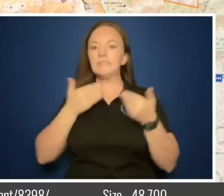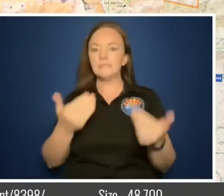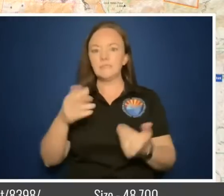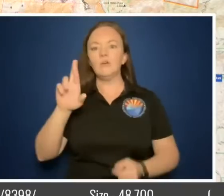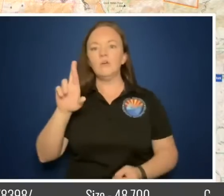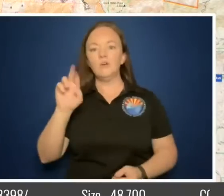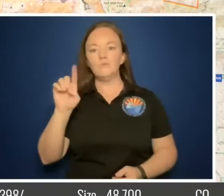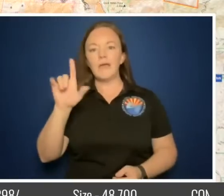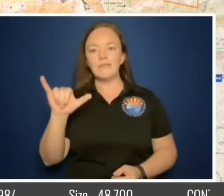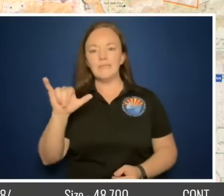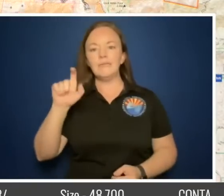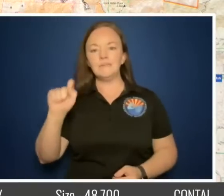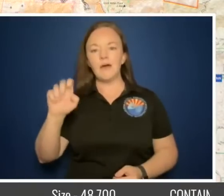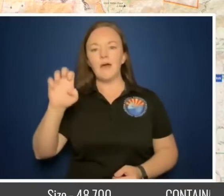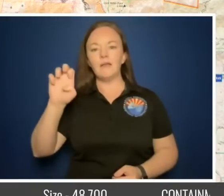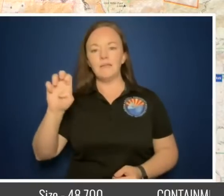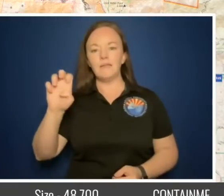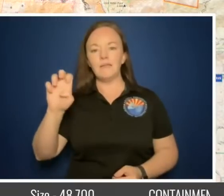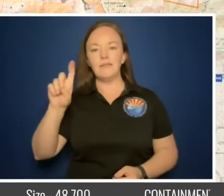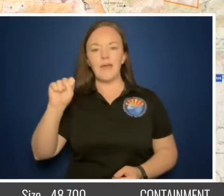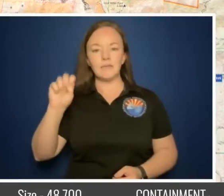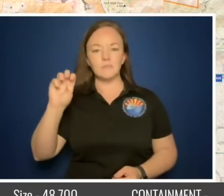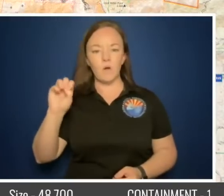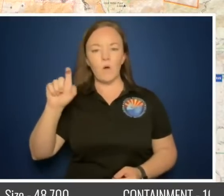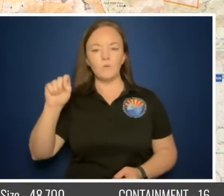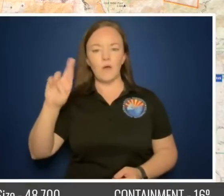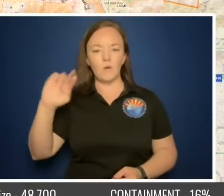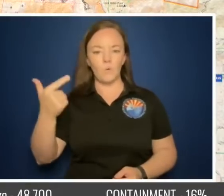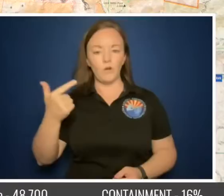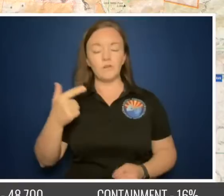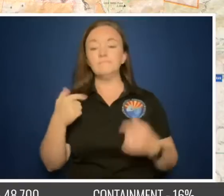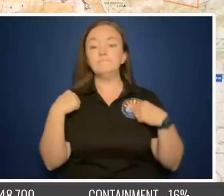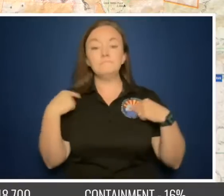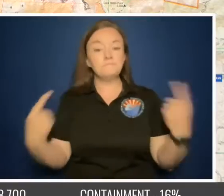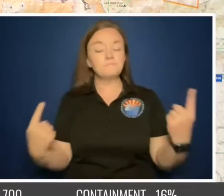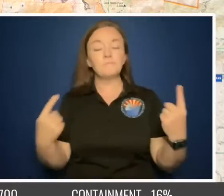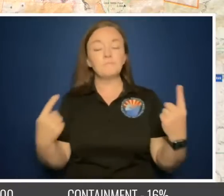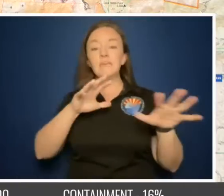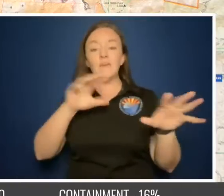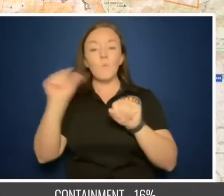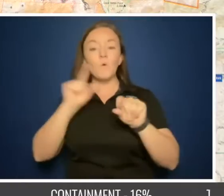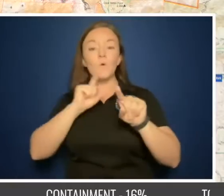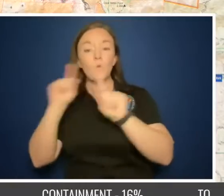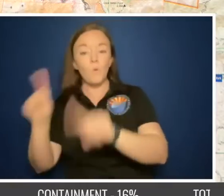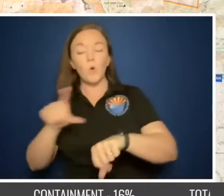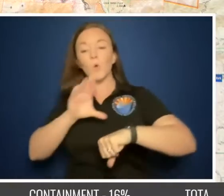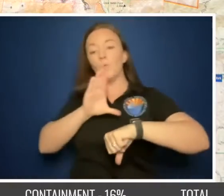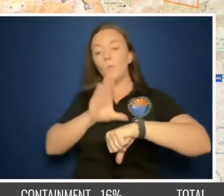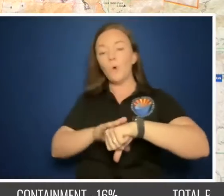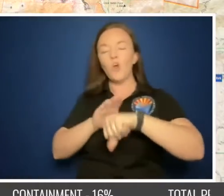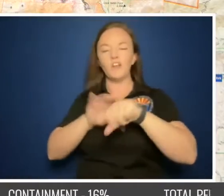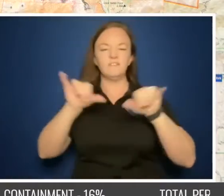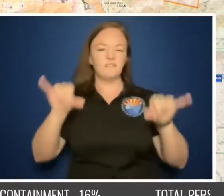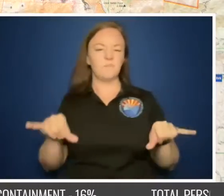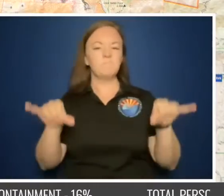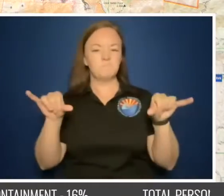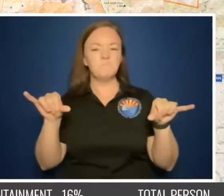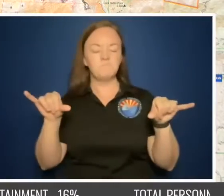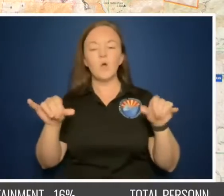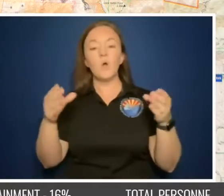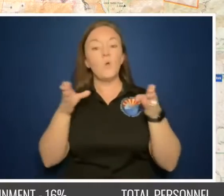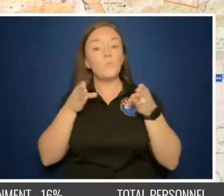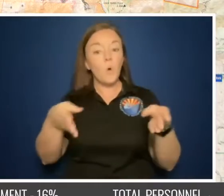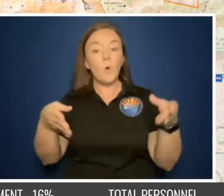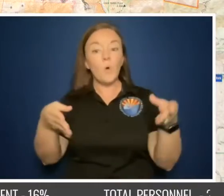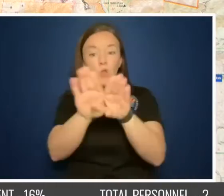ready.edso.org. So far, there's been no change to any evacuation orders or warnings or road closures, so that all